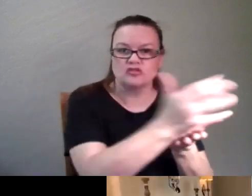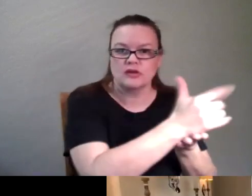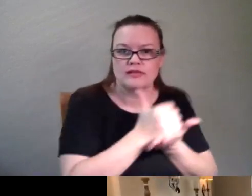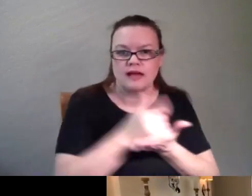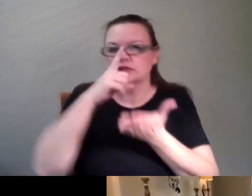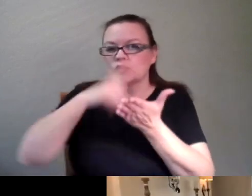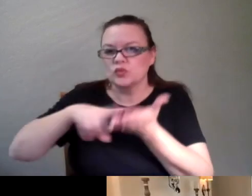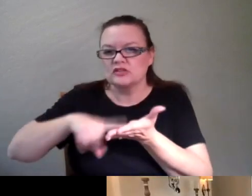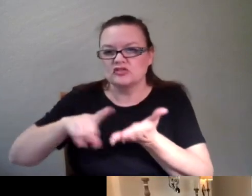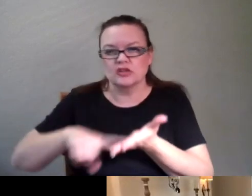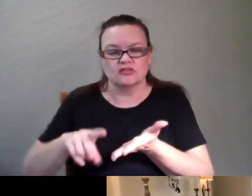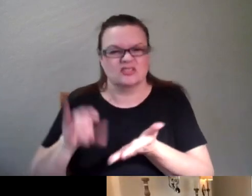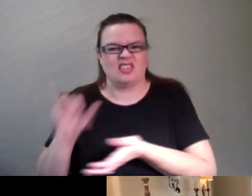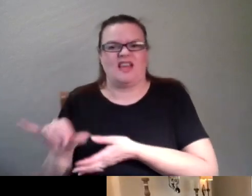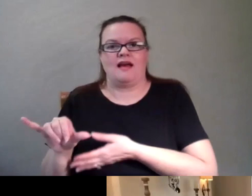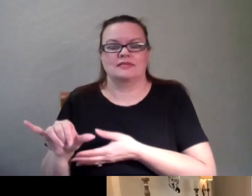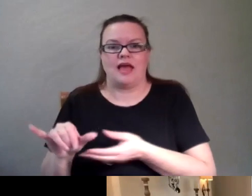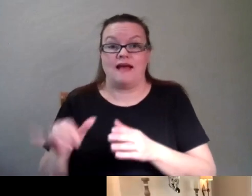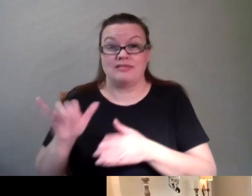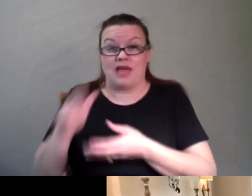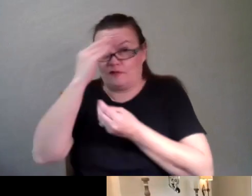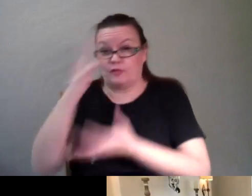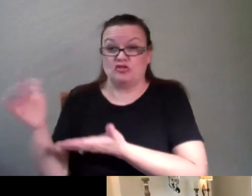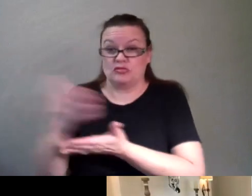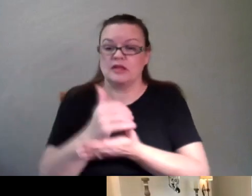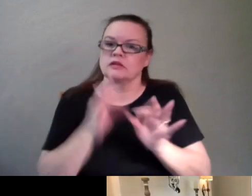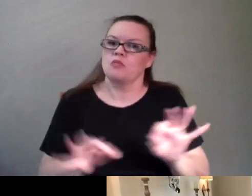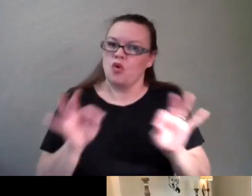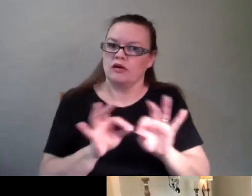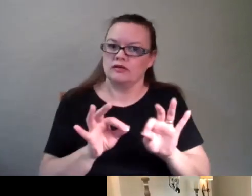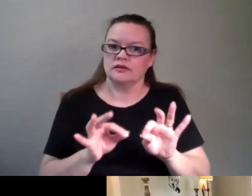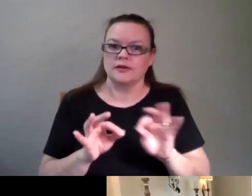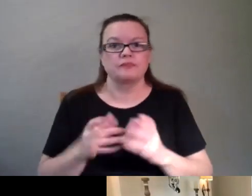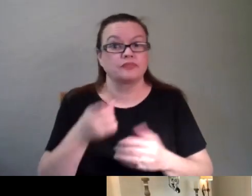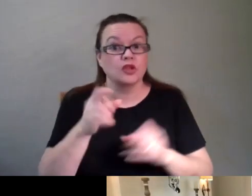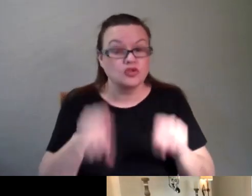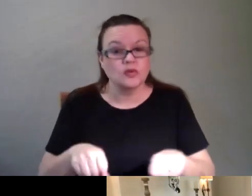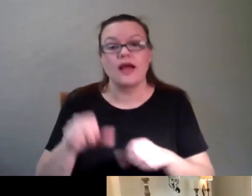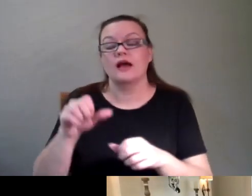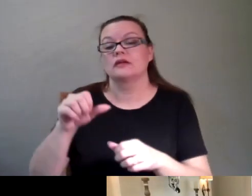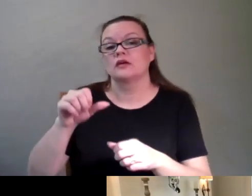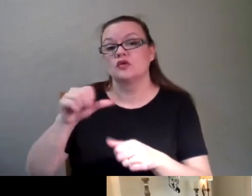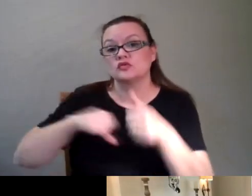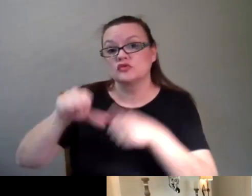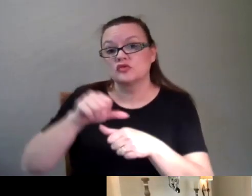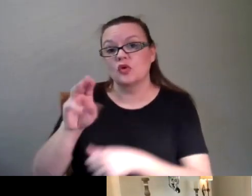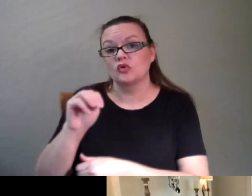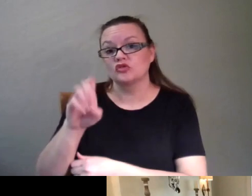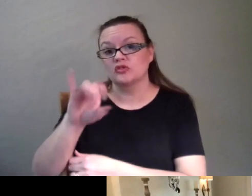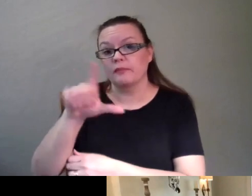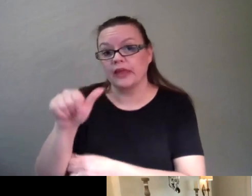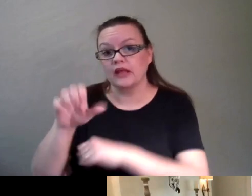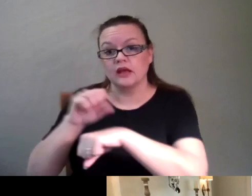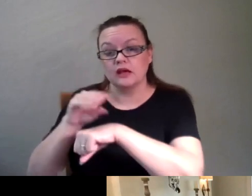campaigns, and you can go the route of the manager, you can go the route of the media consultant. Social media consulting firms are taking off